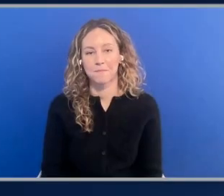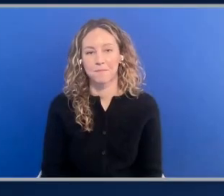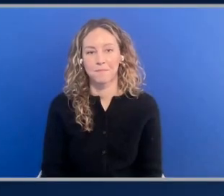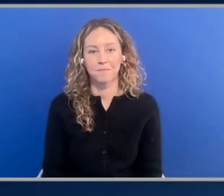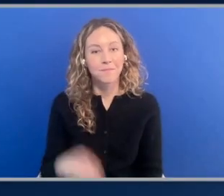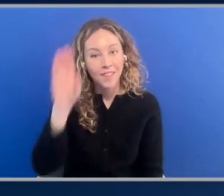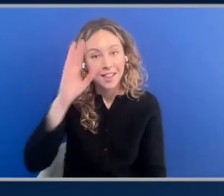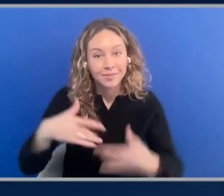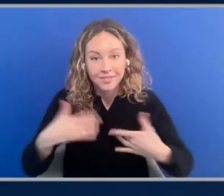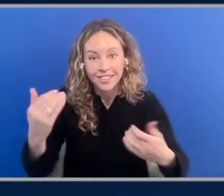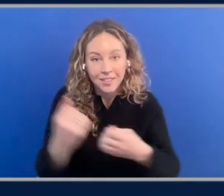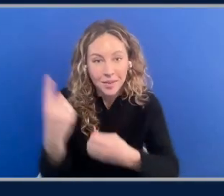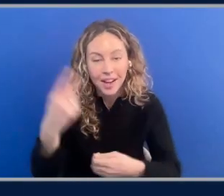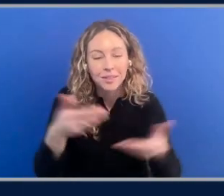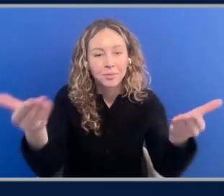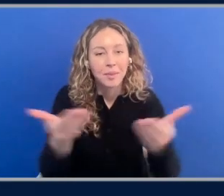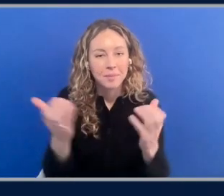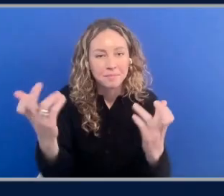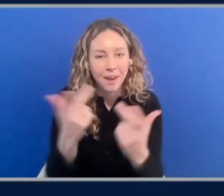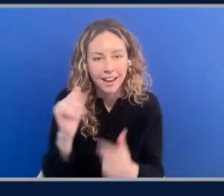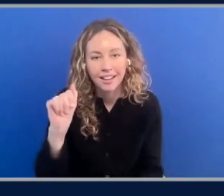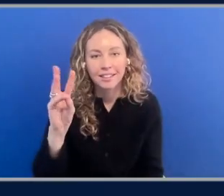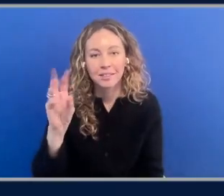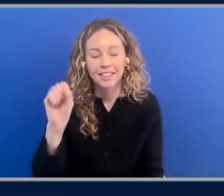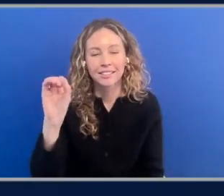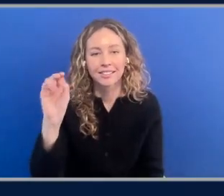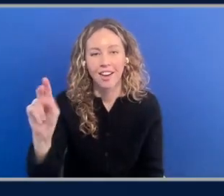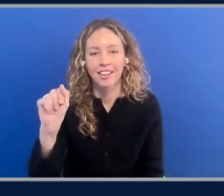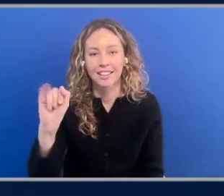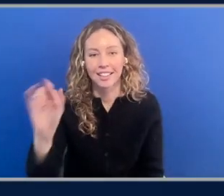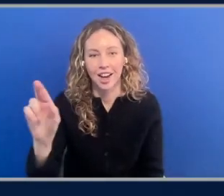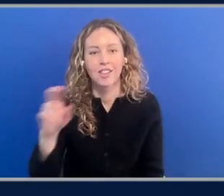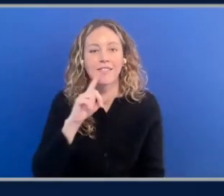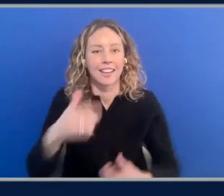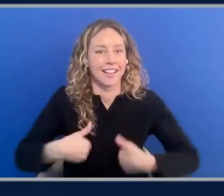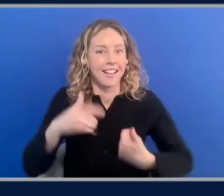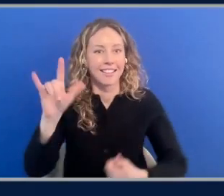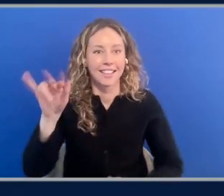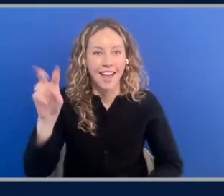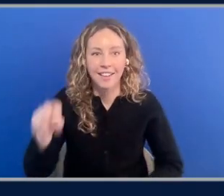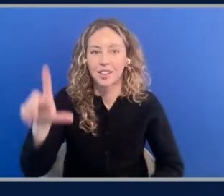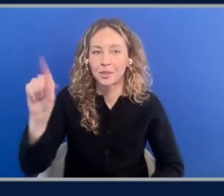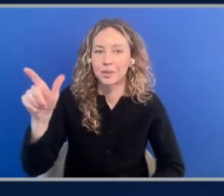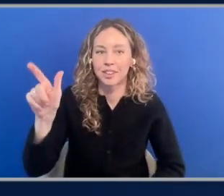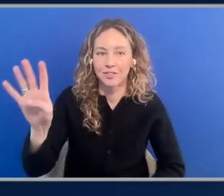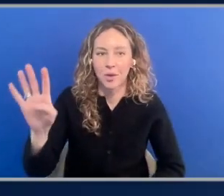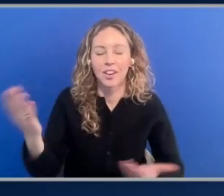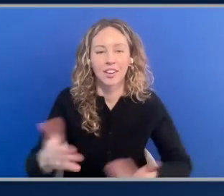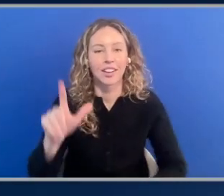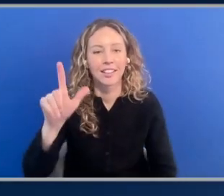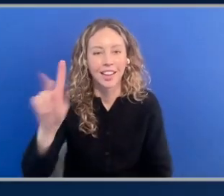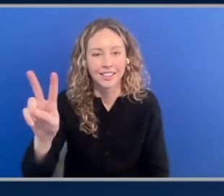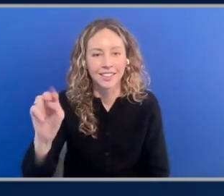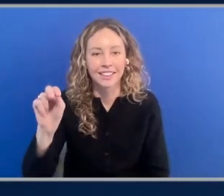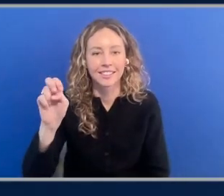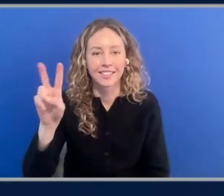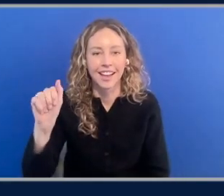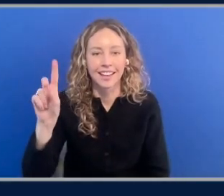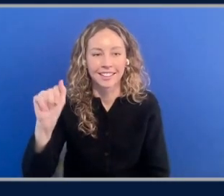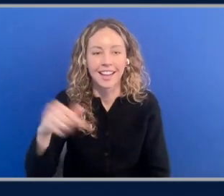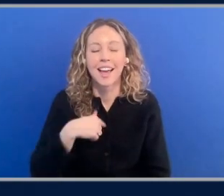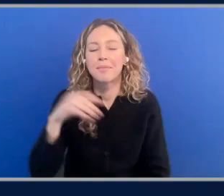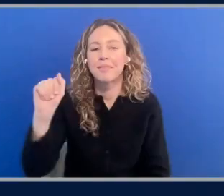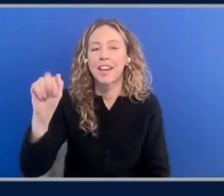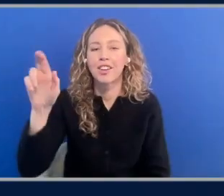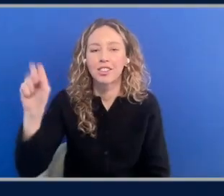What's going on, everyone? Welcome back to AWS OnAir live at AWS reInvent 2024 in Las Vegas, Nevada. My name is Aaron Hunter. I am a